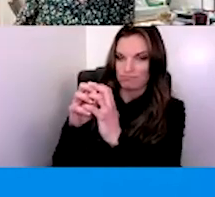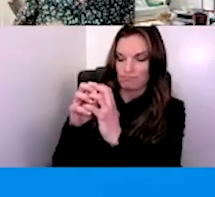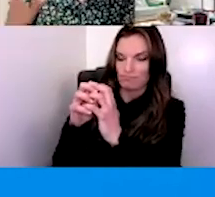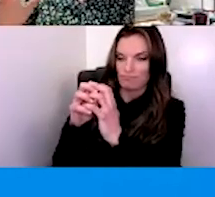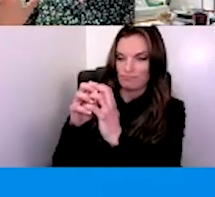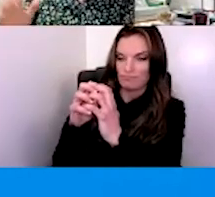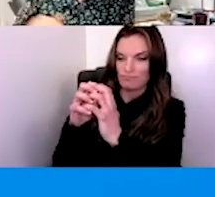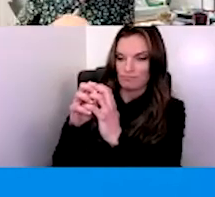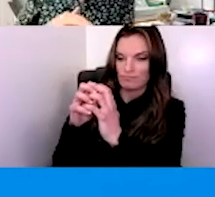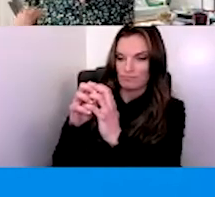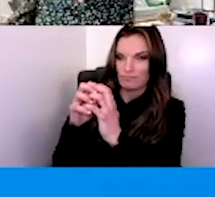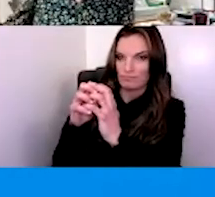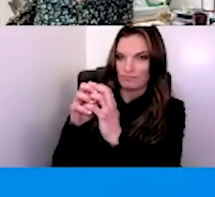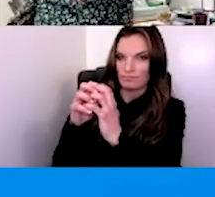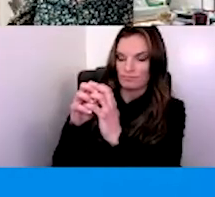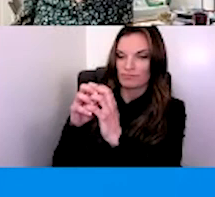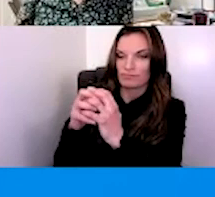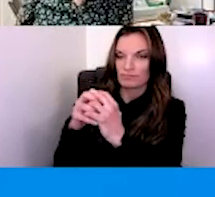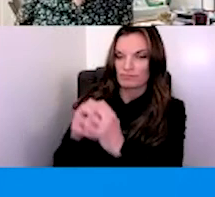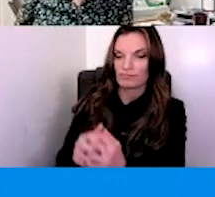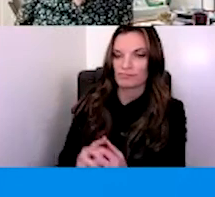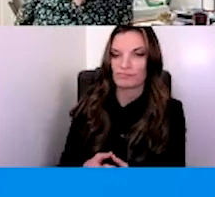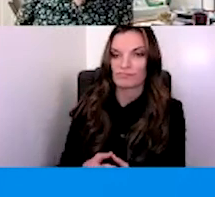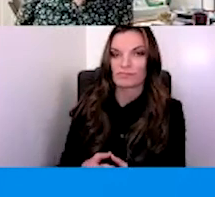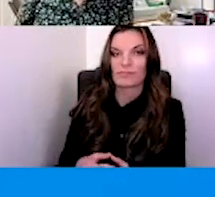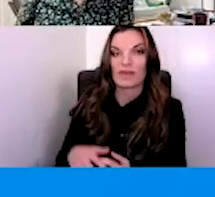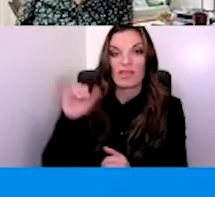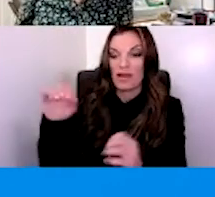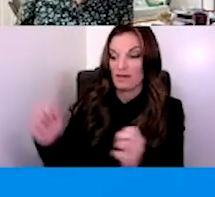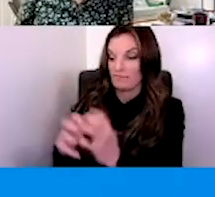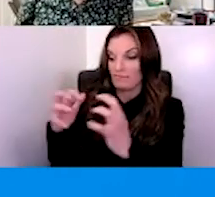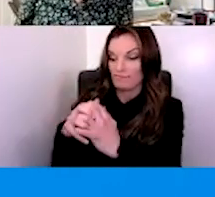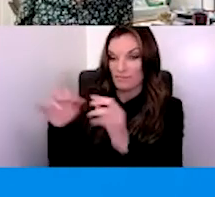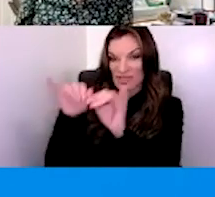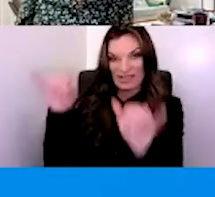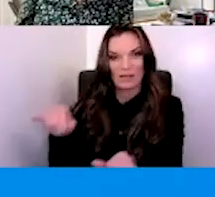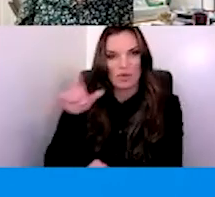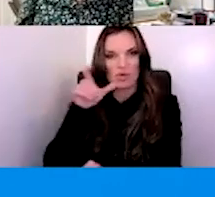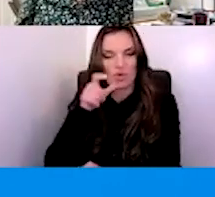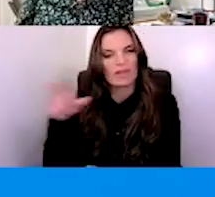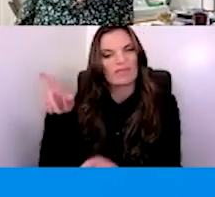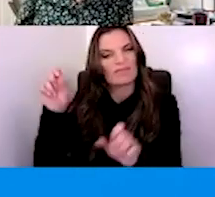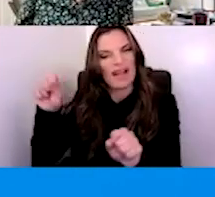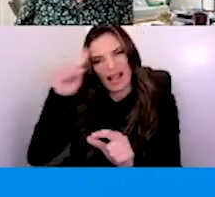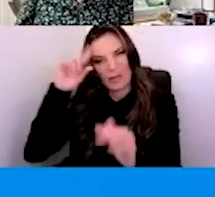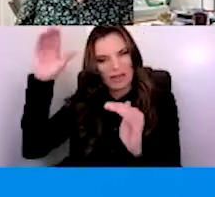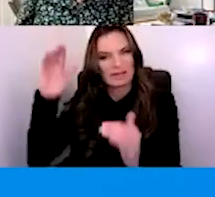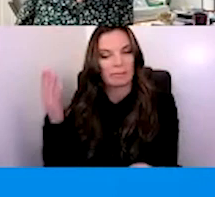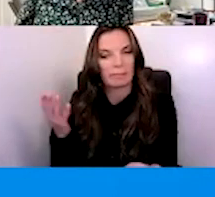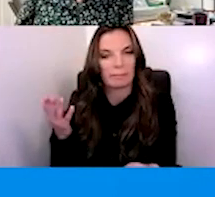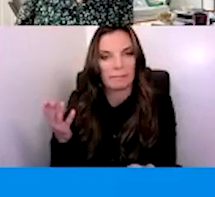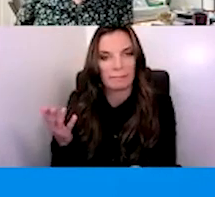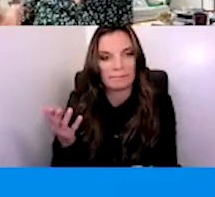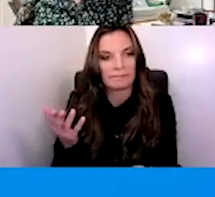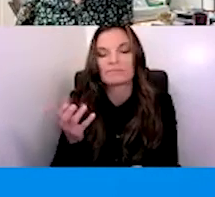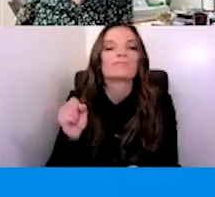um, that is poisoned by ableism, not to be dramatic, but so the system often has a